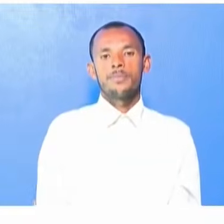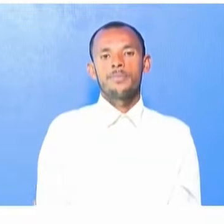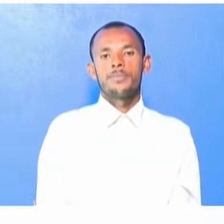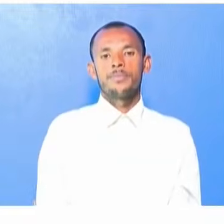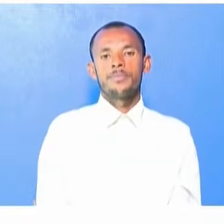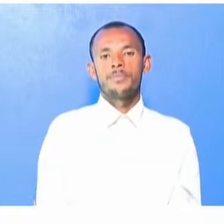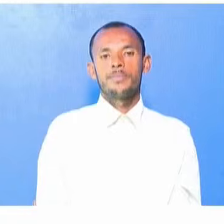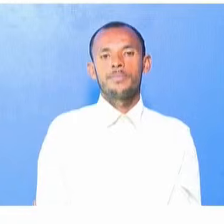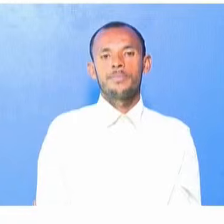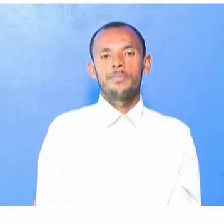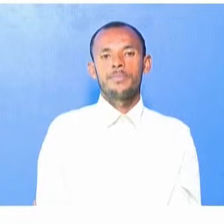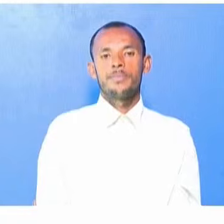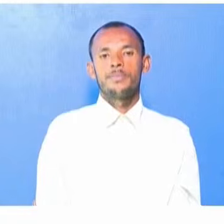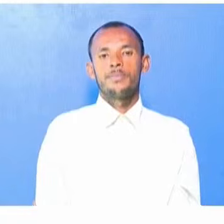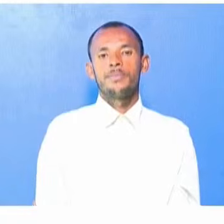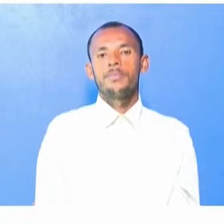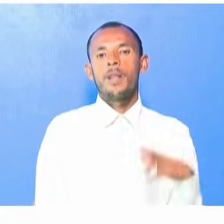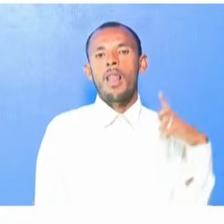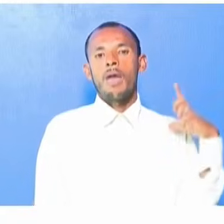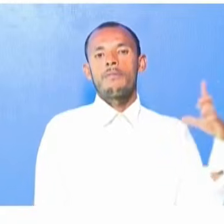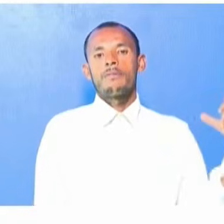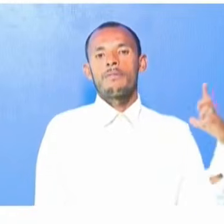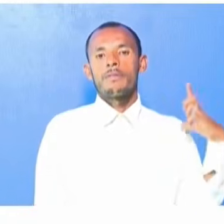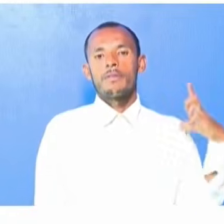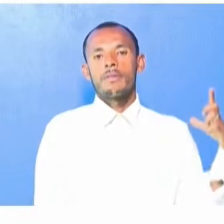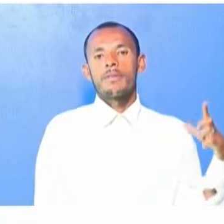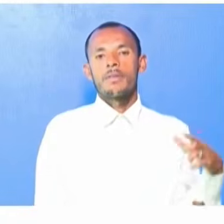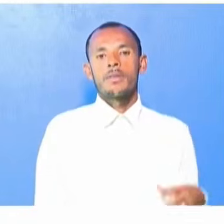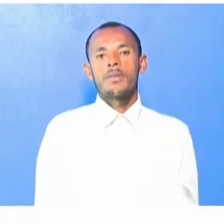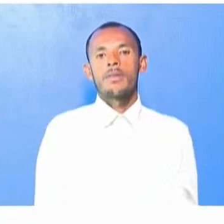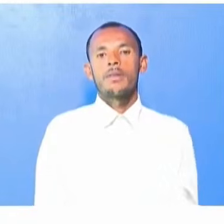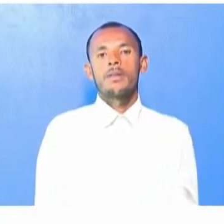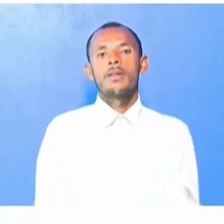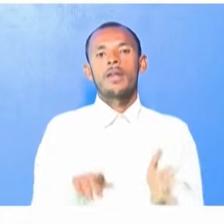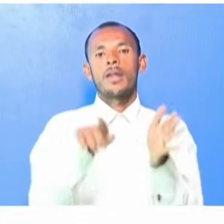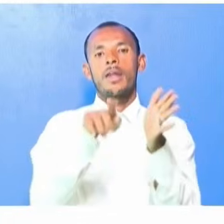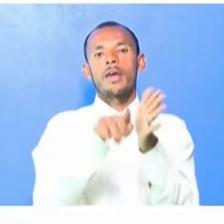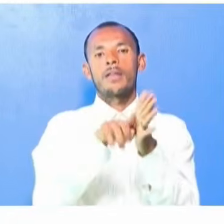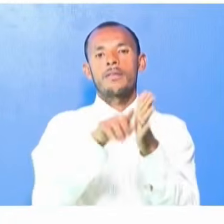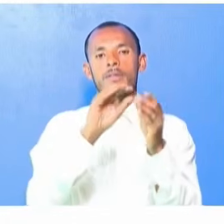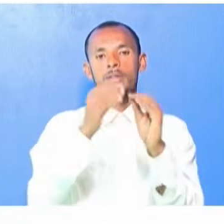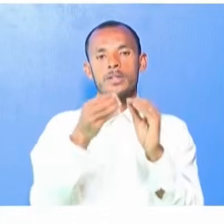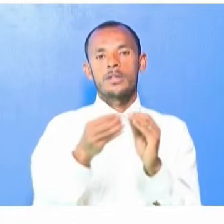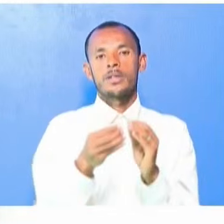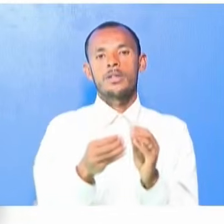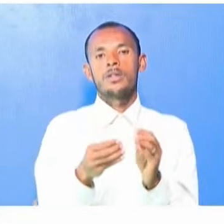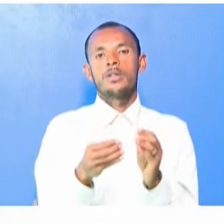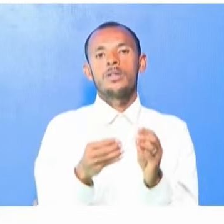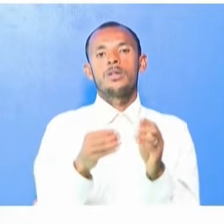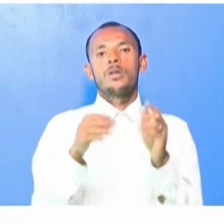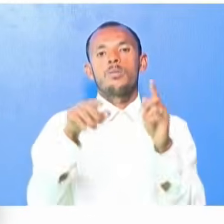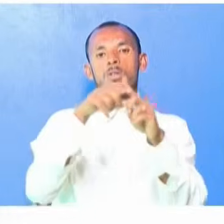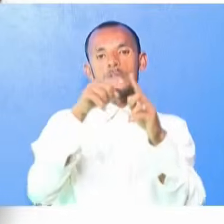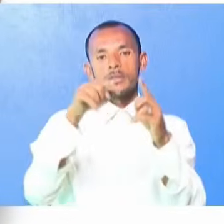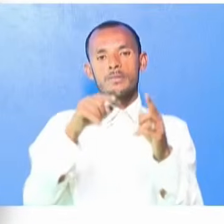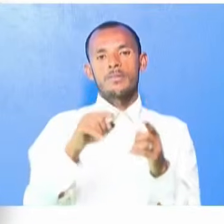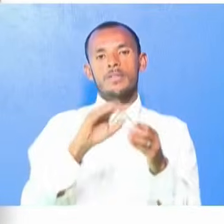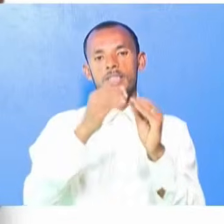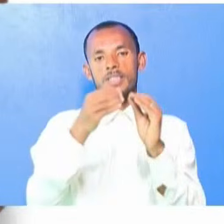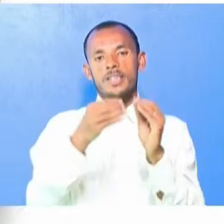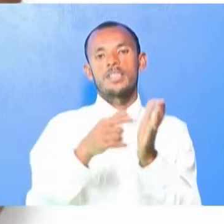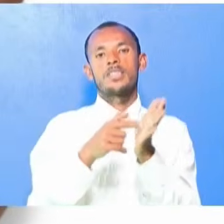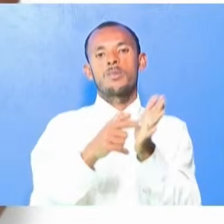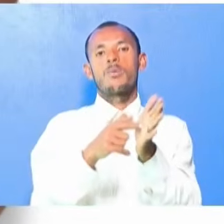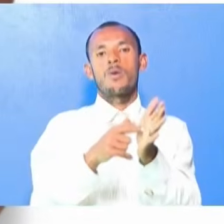Positive integers. And symbolically, positive integers is this denoted